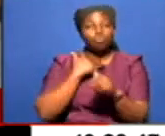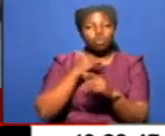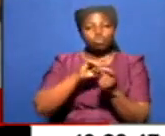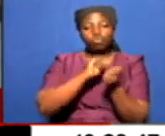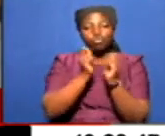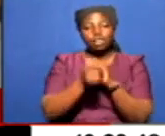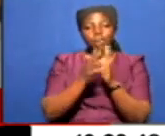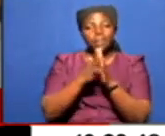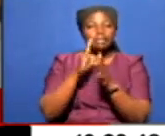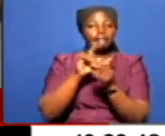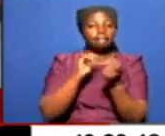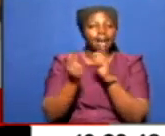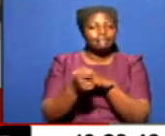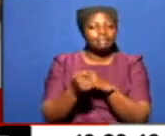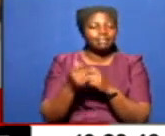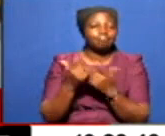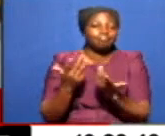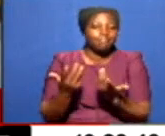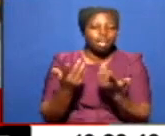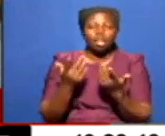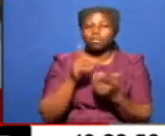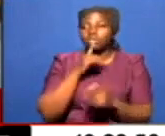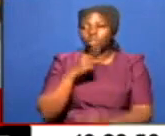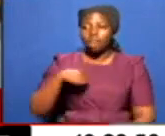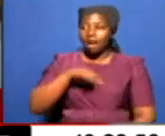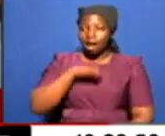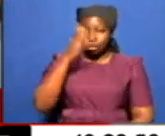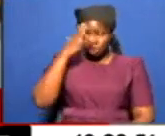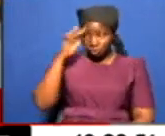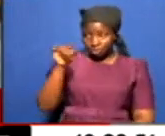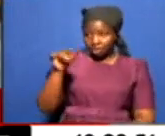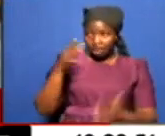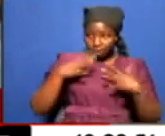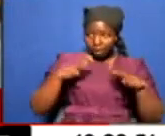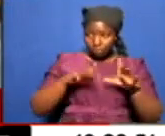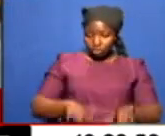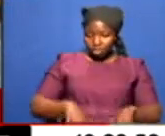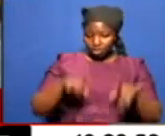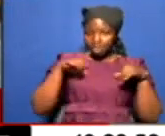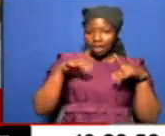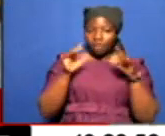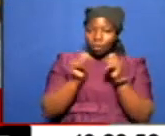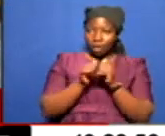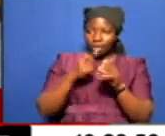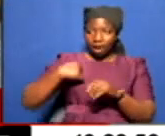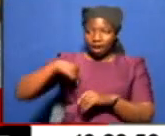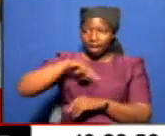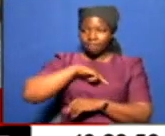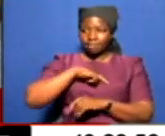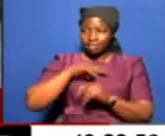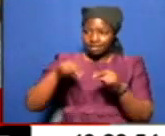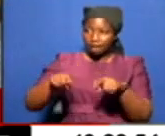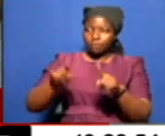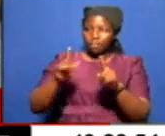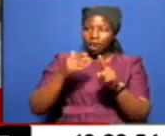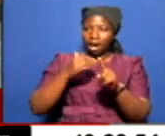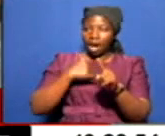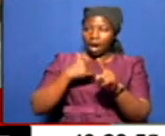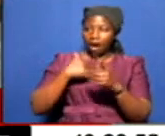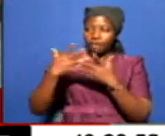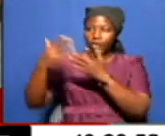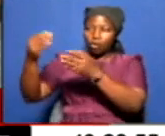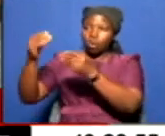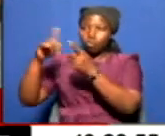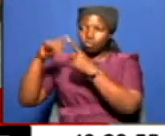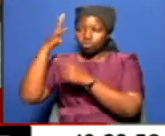So we actually know these people live amongst us. Mm-hmm. They have gone to Somalia, for